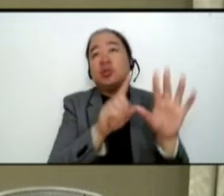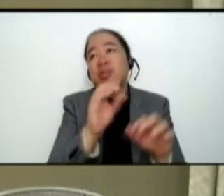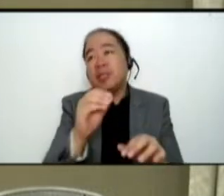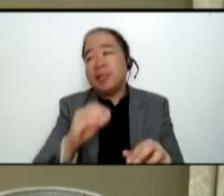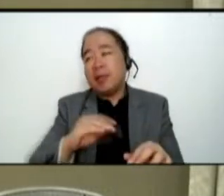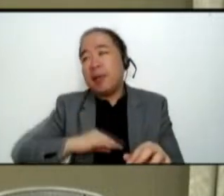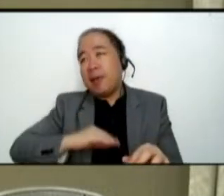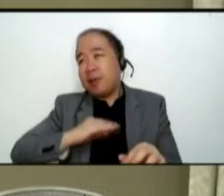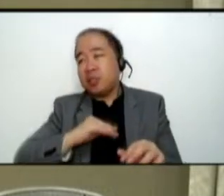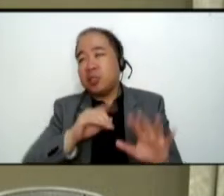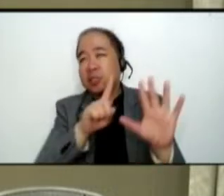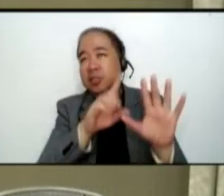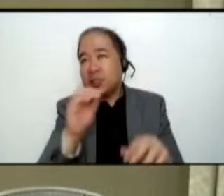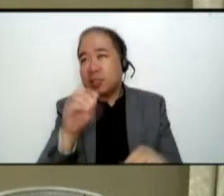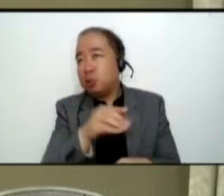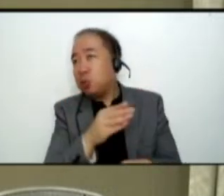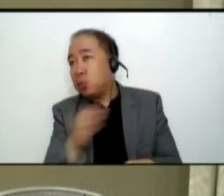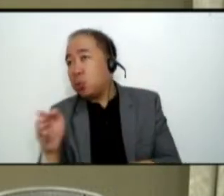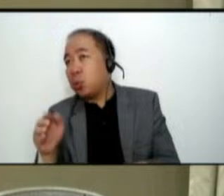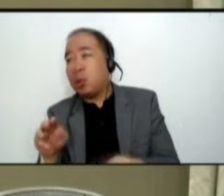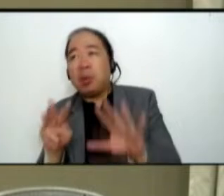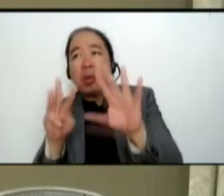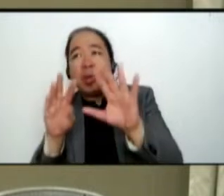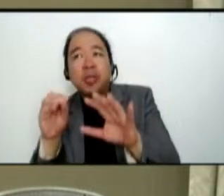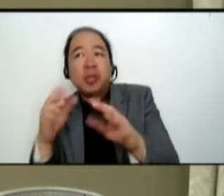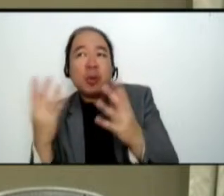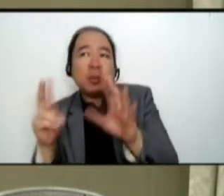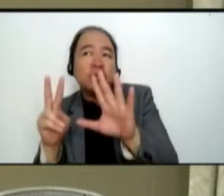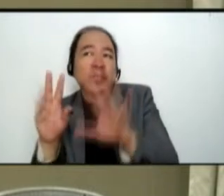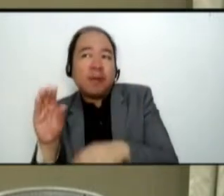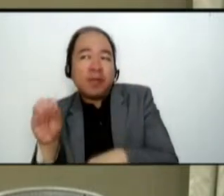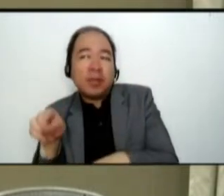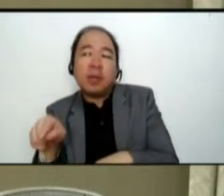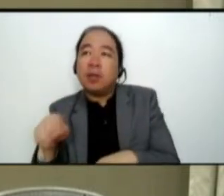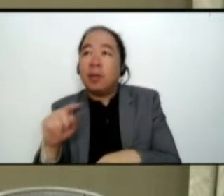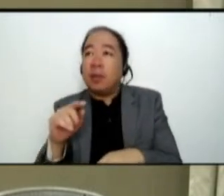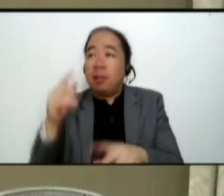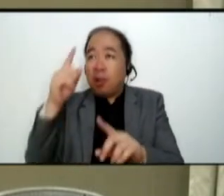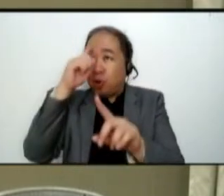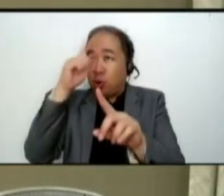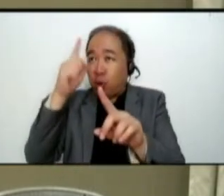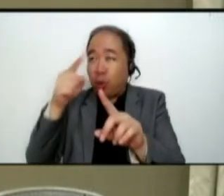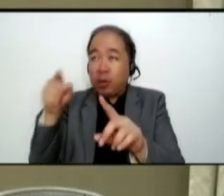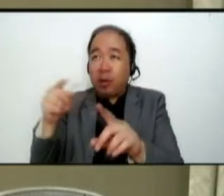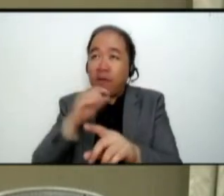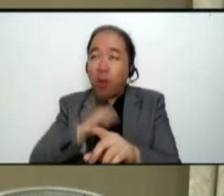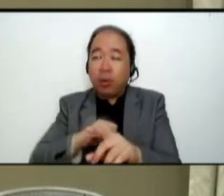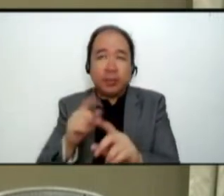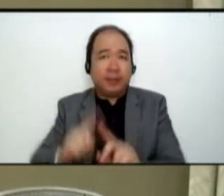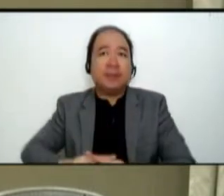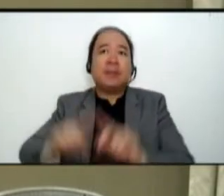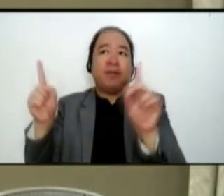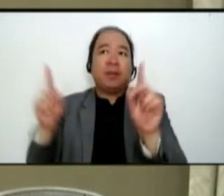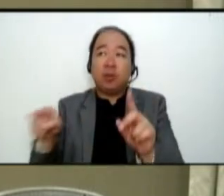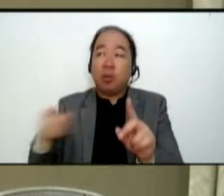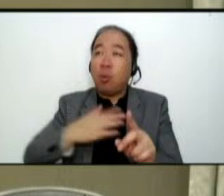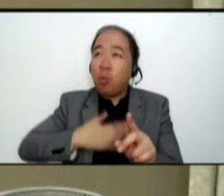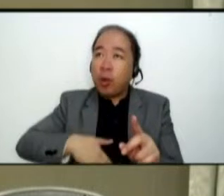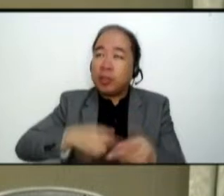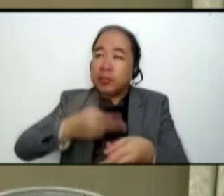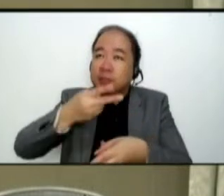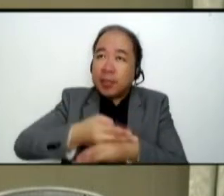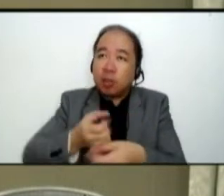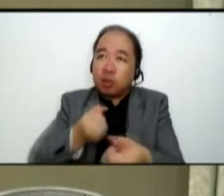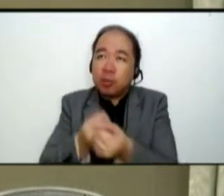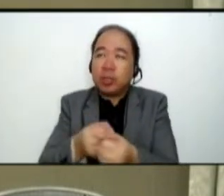to 70, the aspiration of the elders or the seniors will be very different. They want to take care of the children, but they also want to